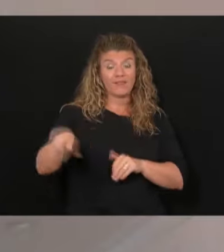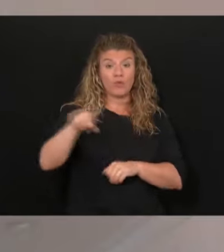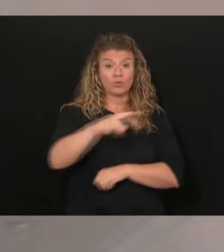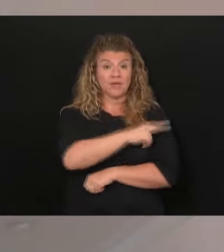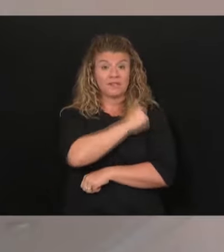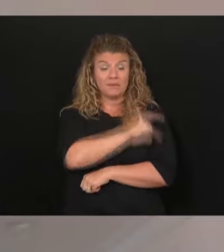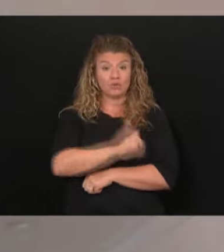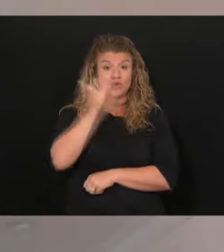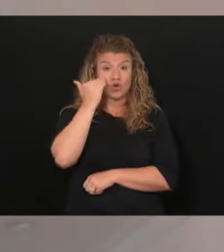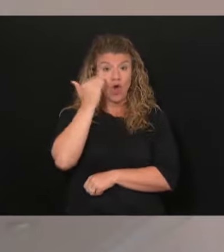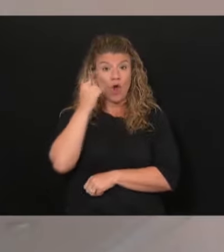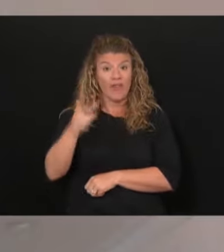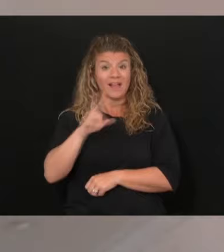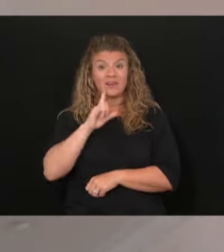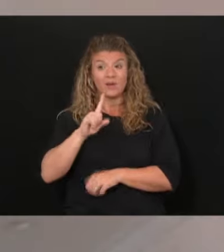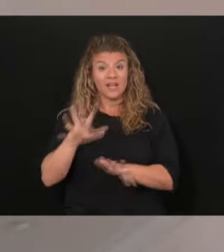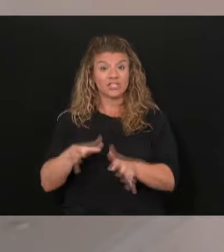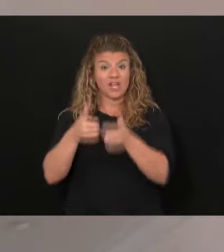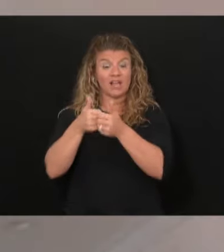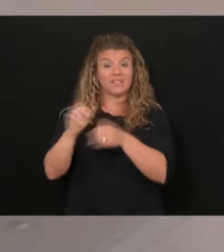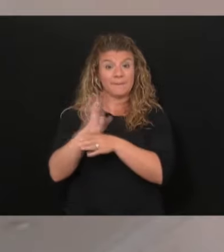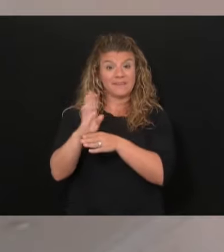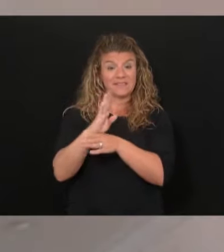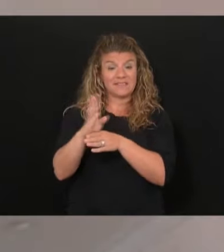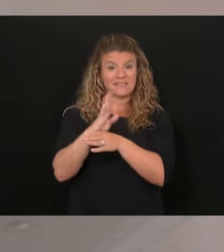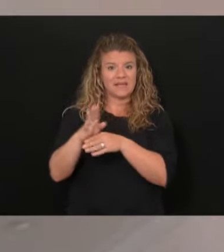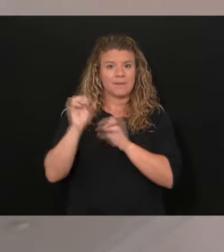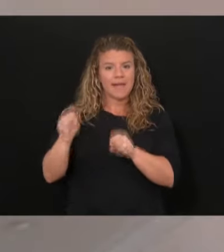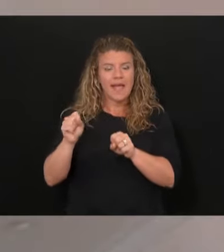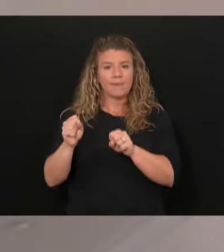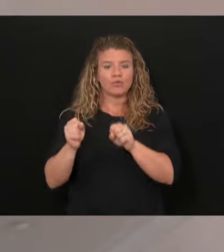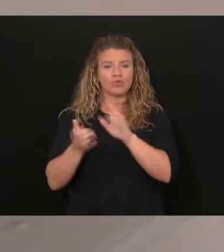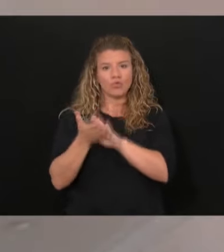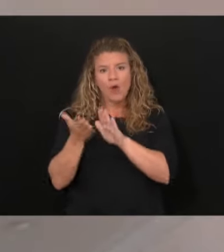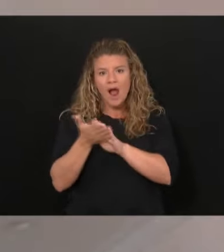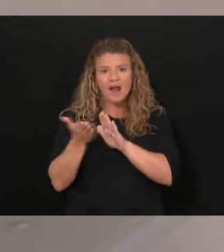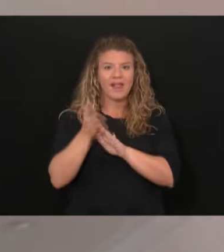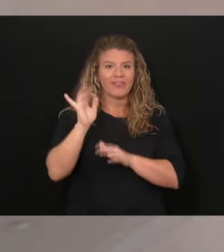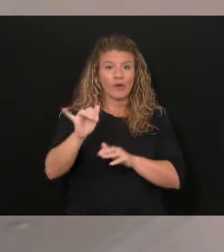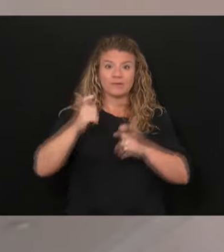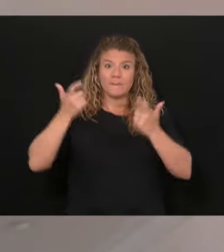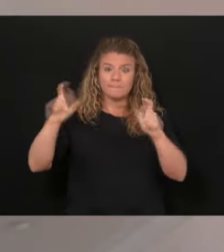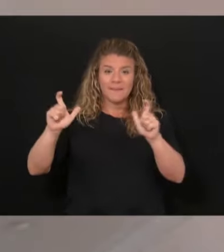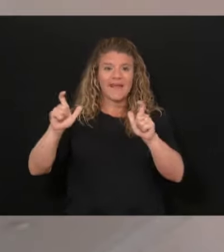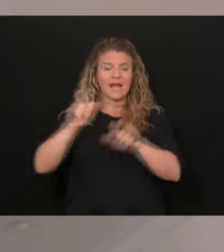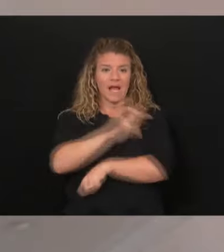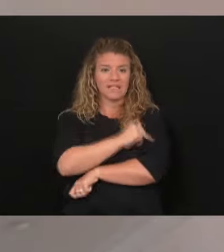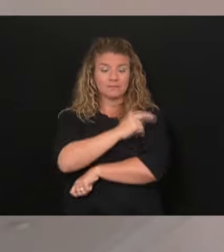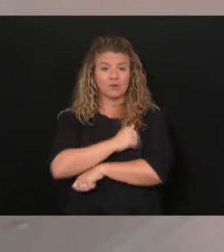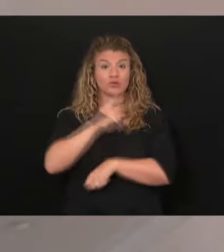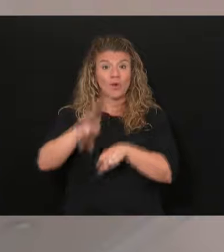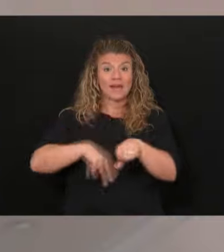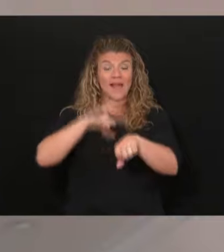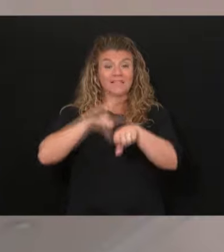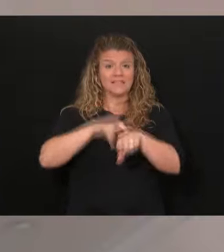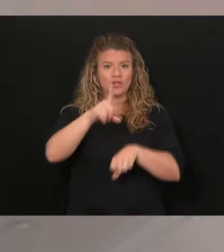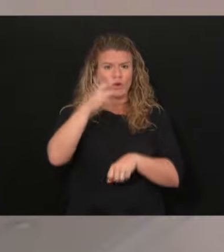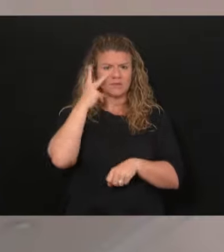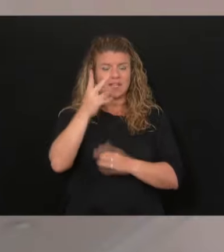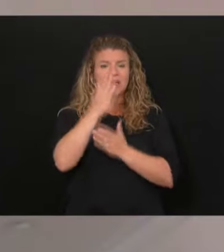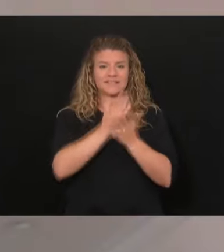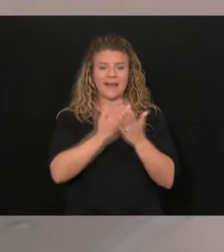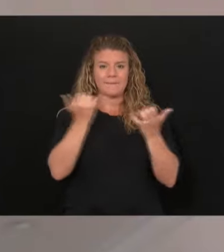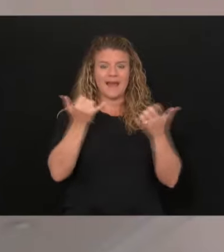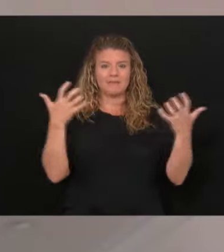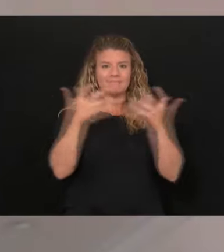it's a very challenging business running these kind of enterprises. And I think nationally you're seeing some consolidation